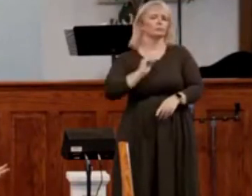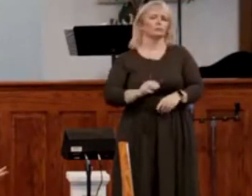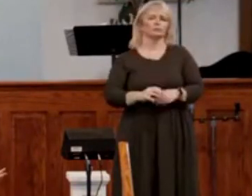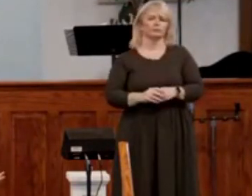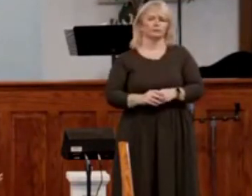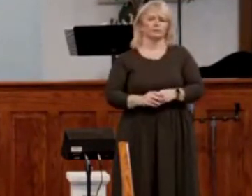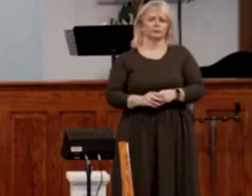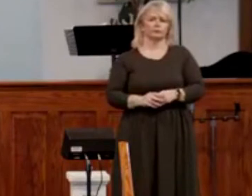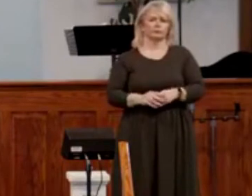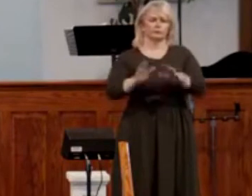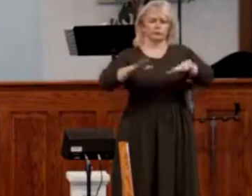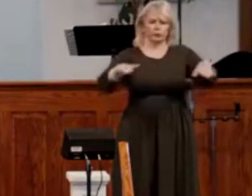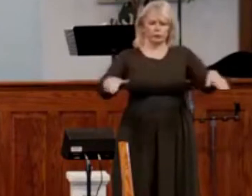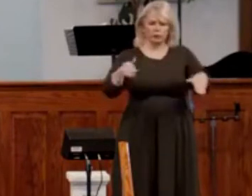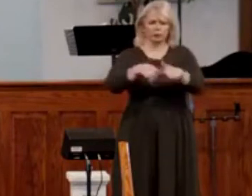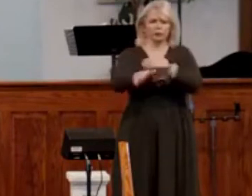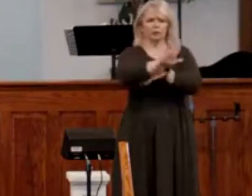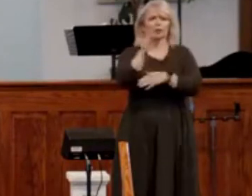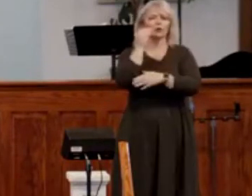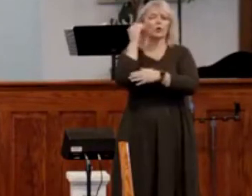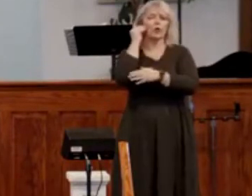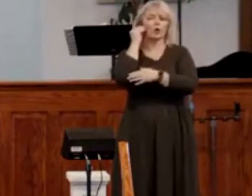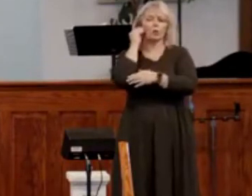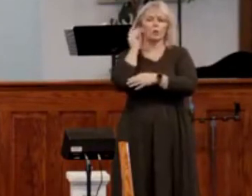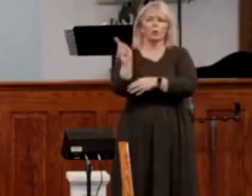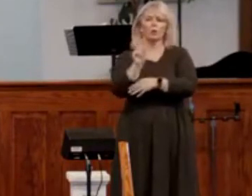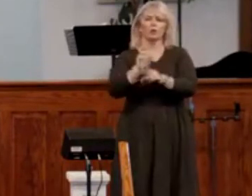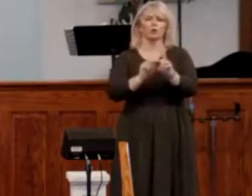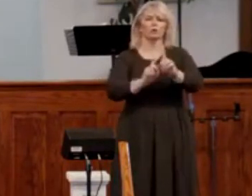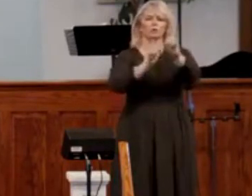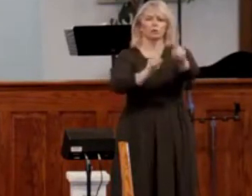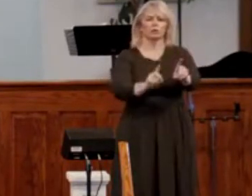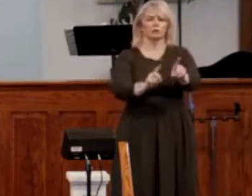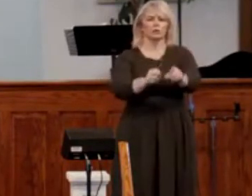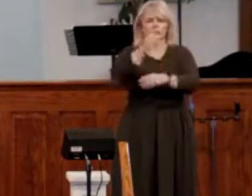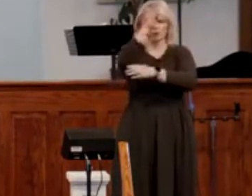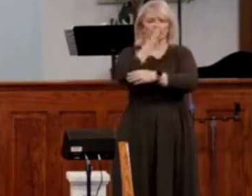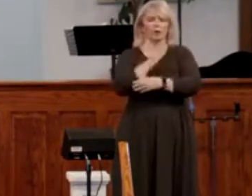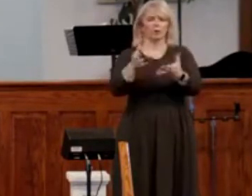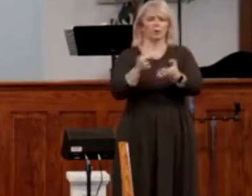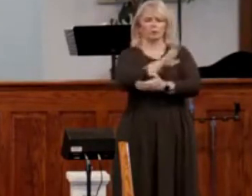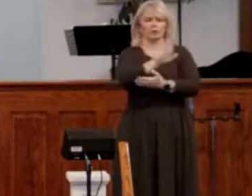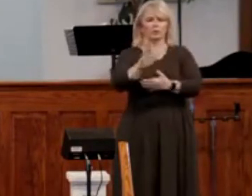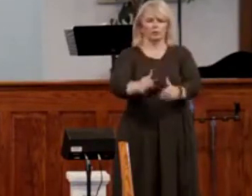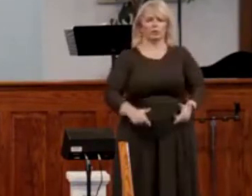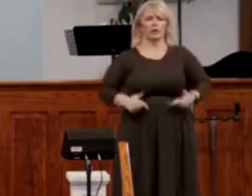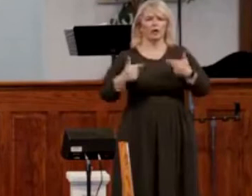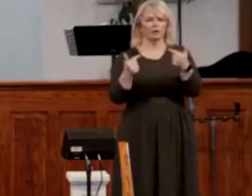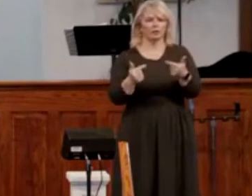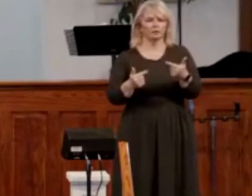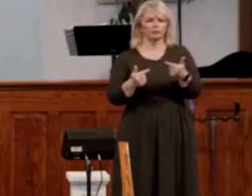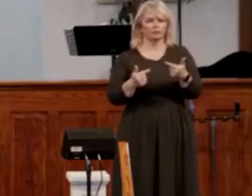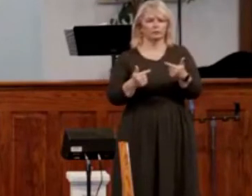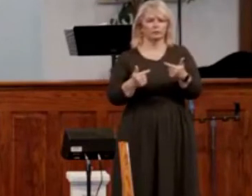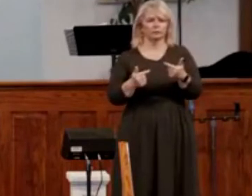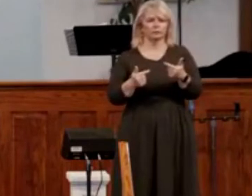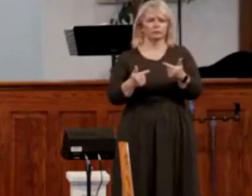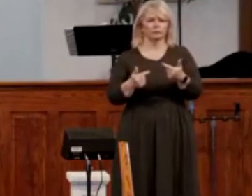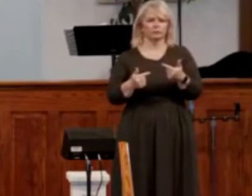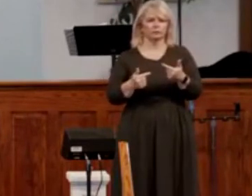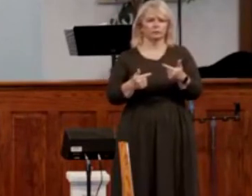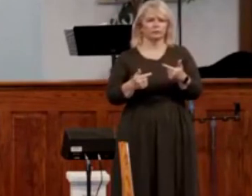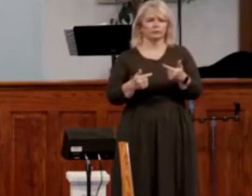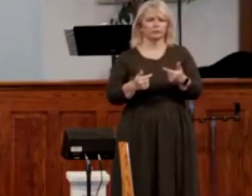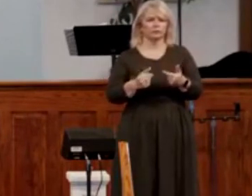good. If you have children in your home, guess where your discipleship is? This is God's will for your life. They're your disciples. If you